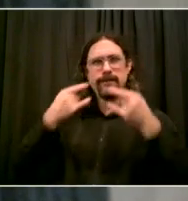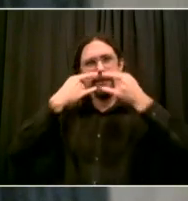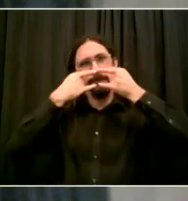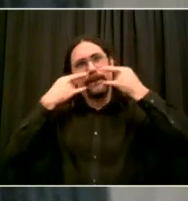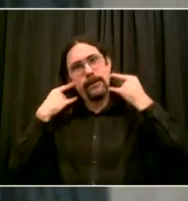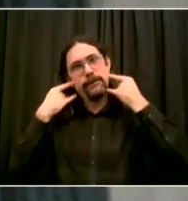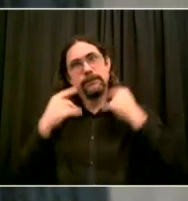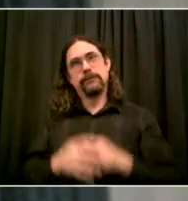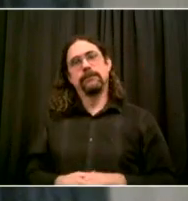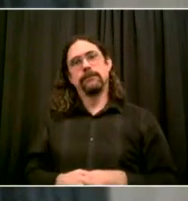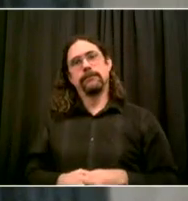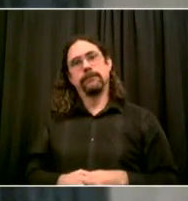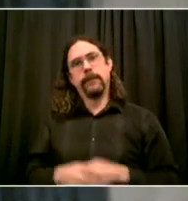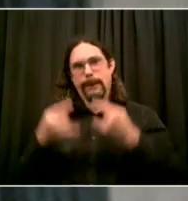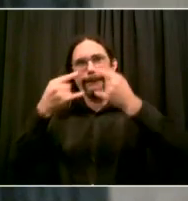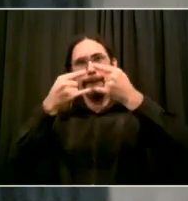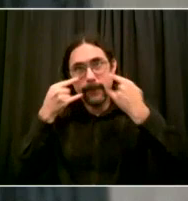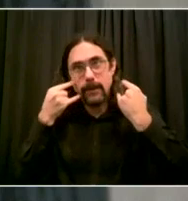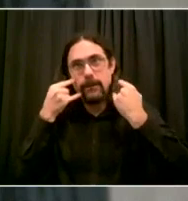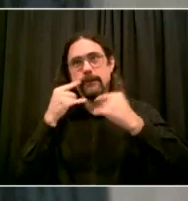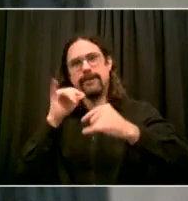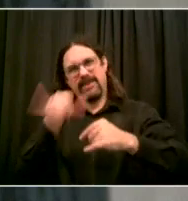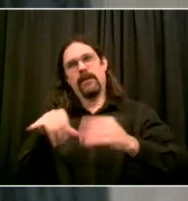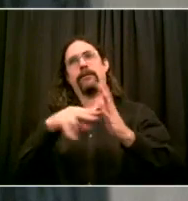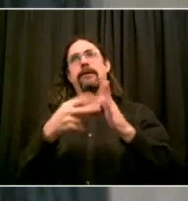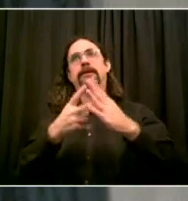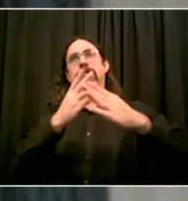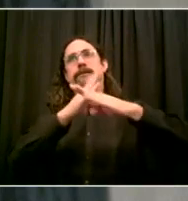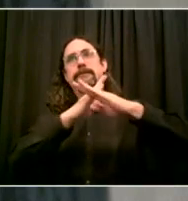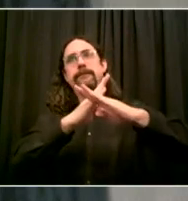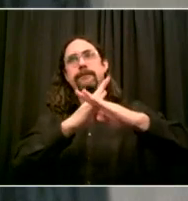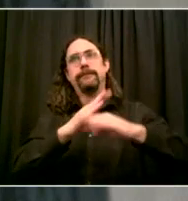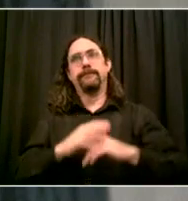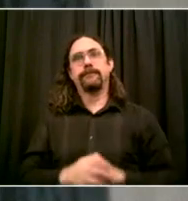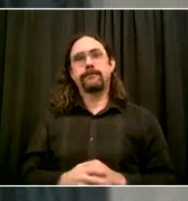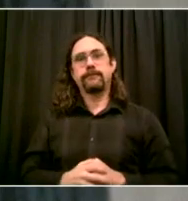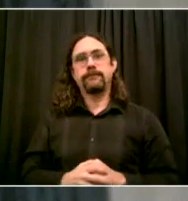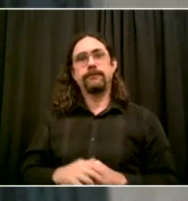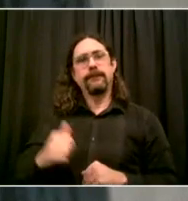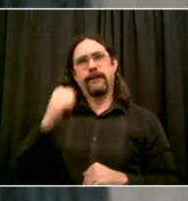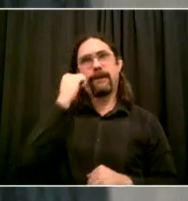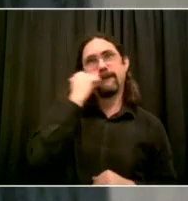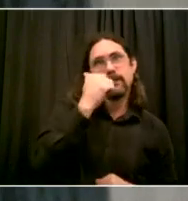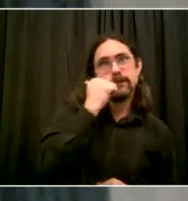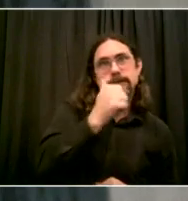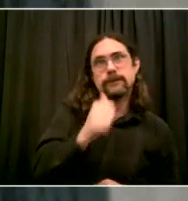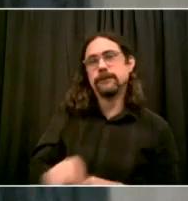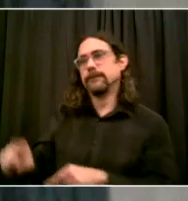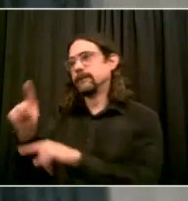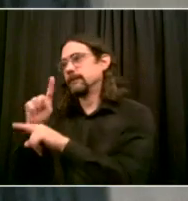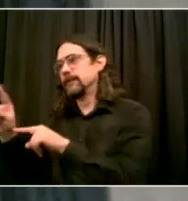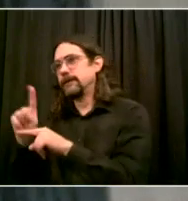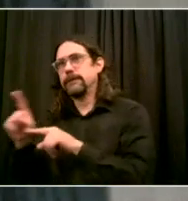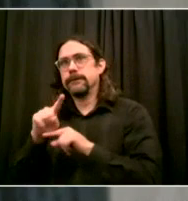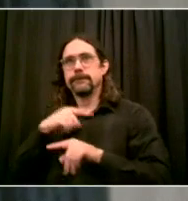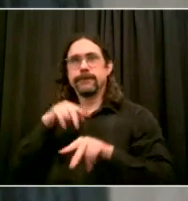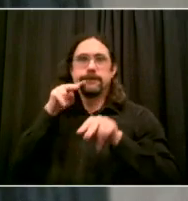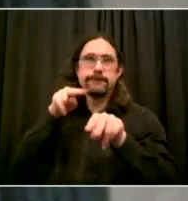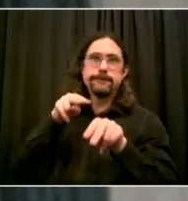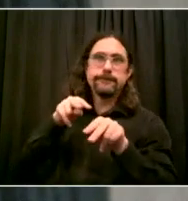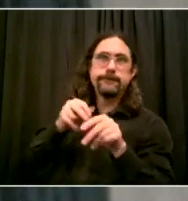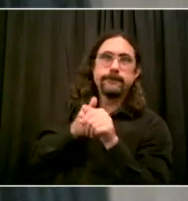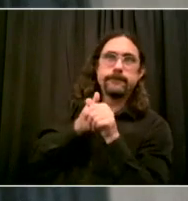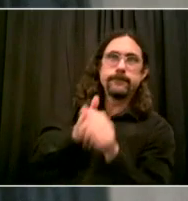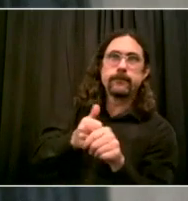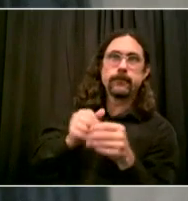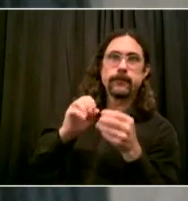day-to-day basis. And any place that we do see a concentration of cases, whether it's because it's happening at a zip